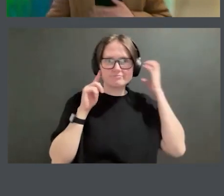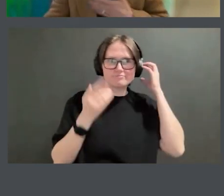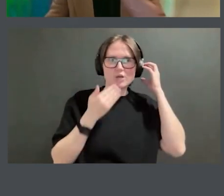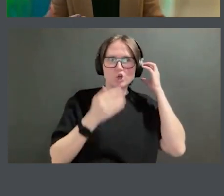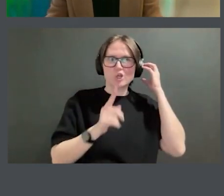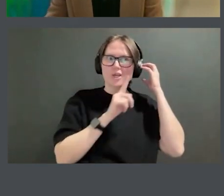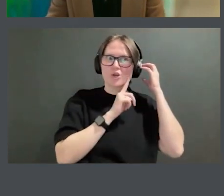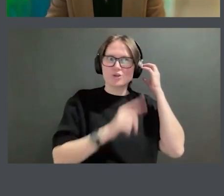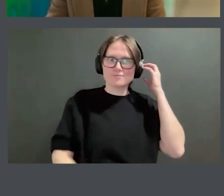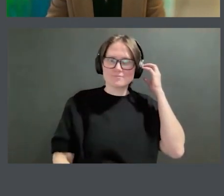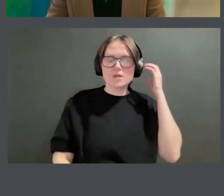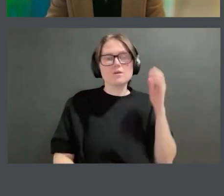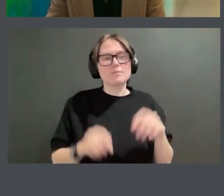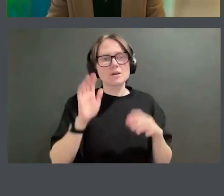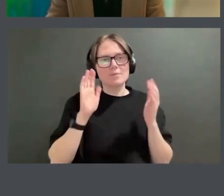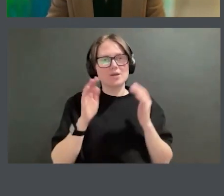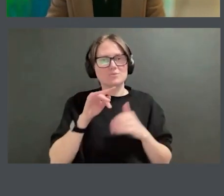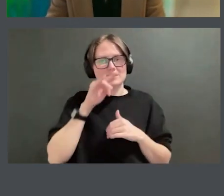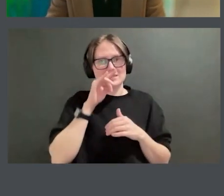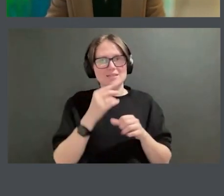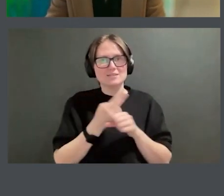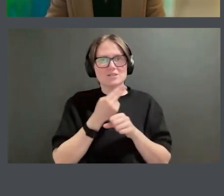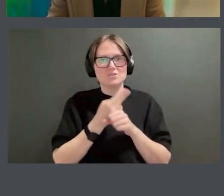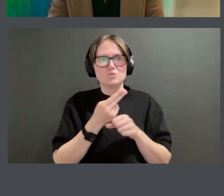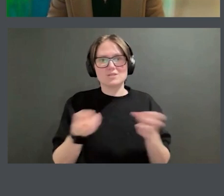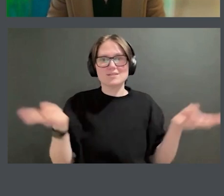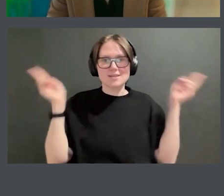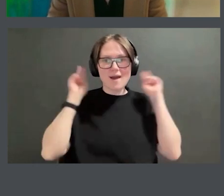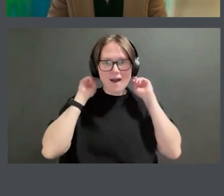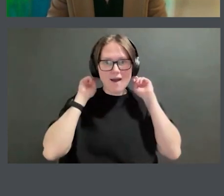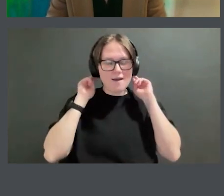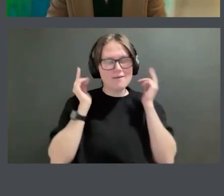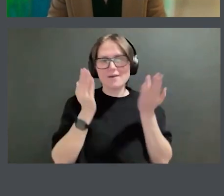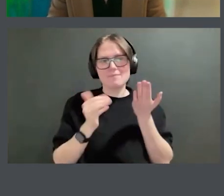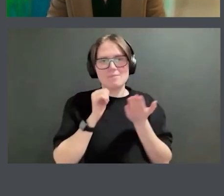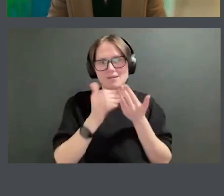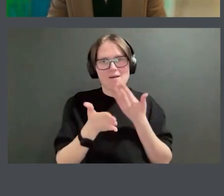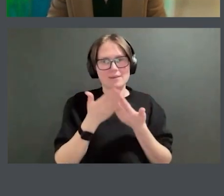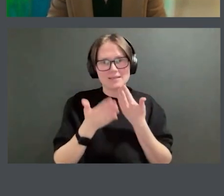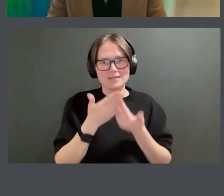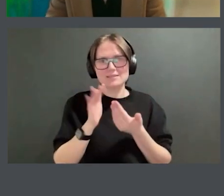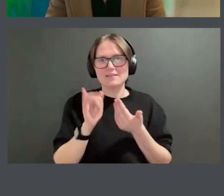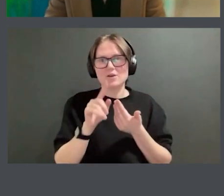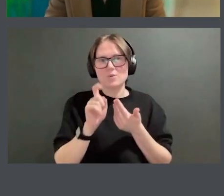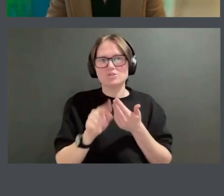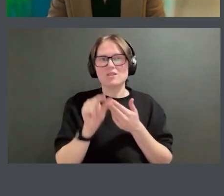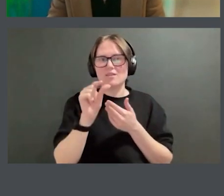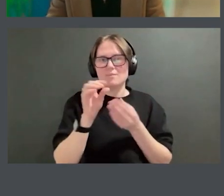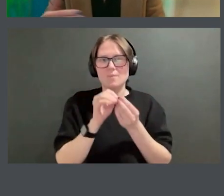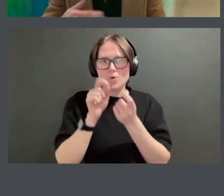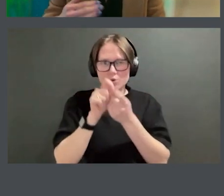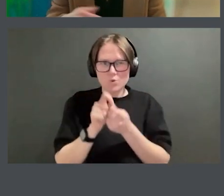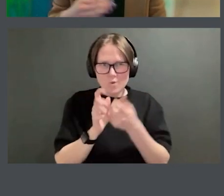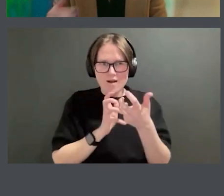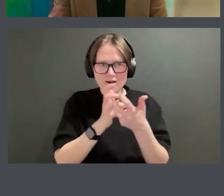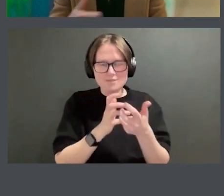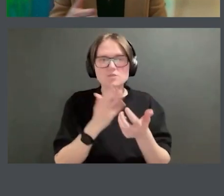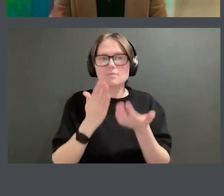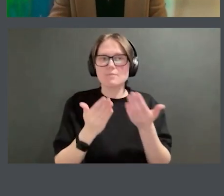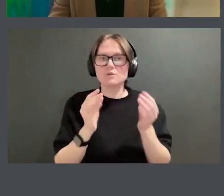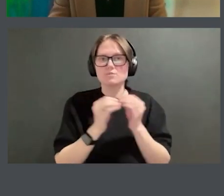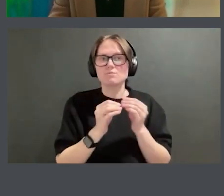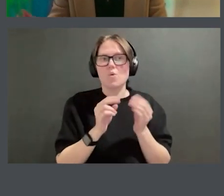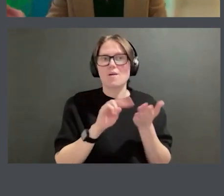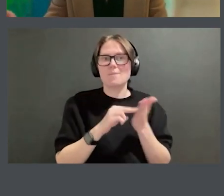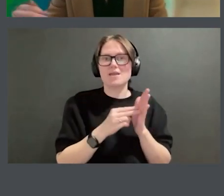good ear. Whereas for a kiddo who is using CI, it might not be easy. That question is a little more nuanced. So perhaps there's more meaning